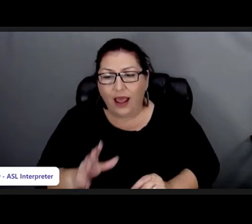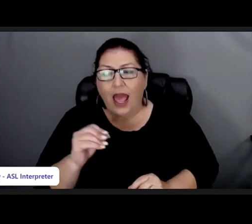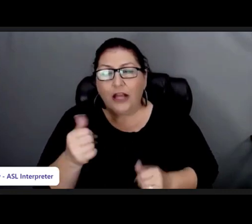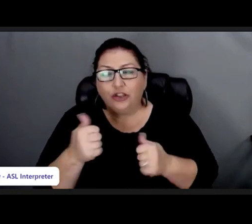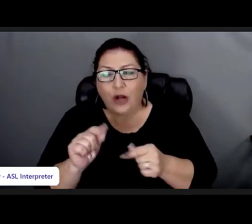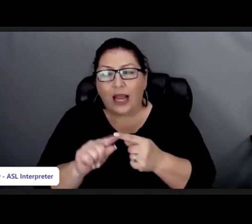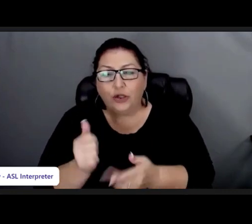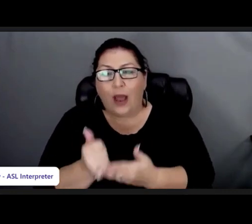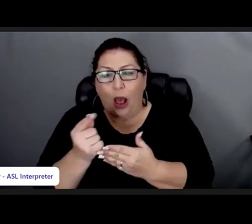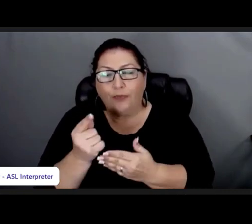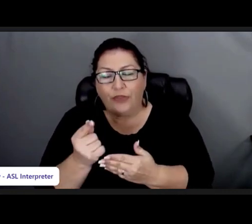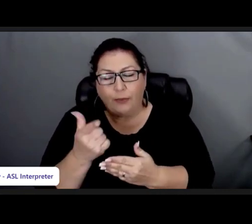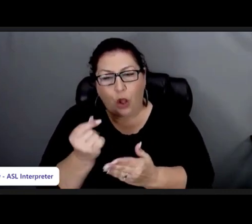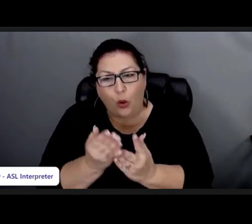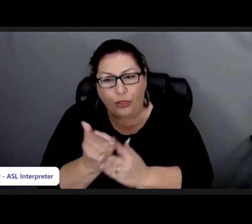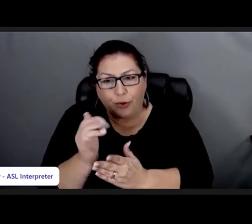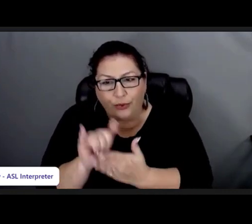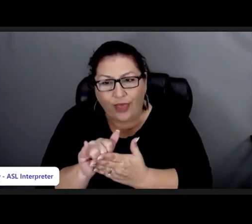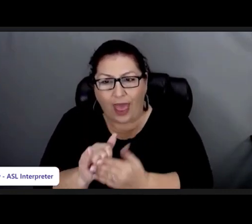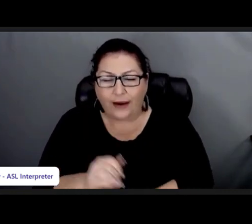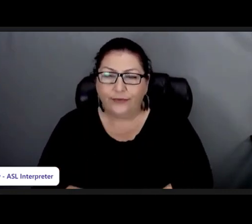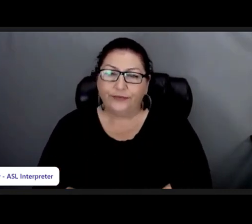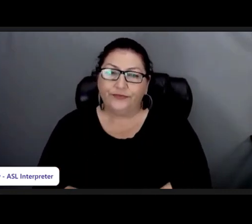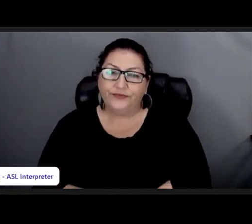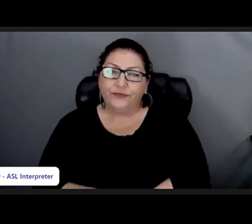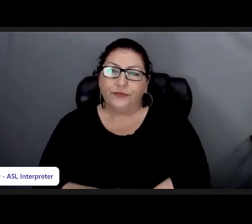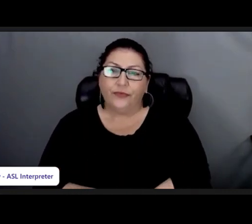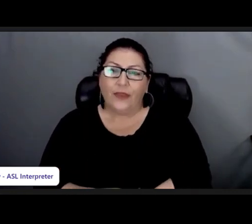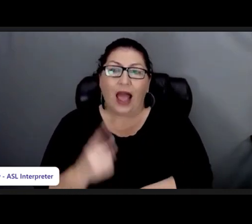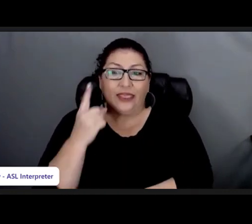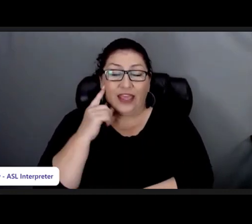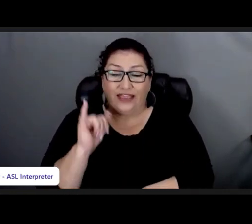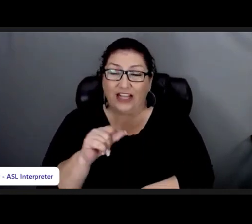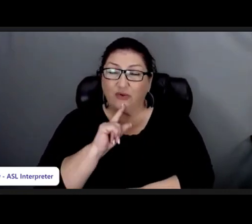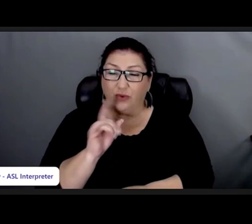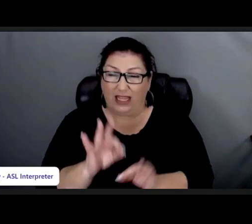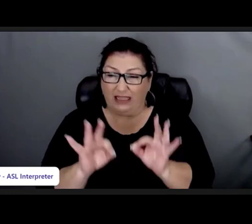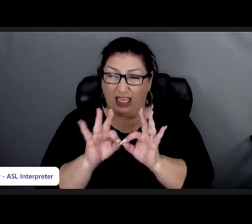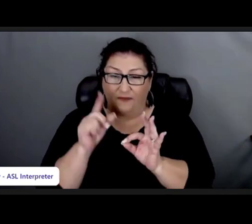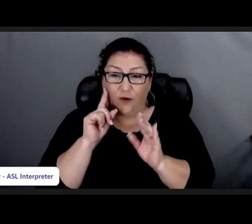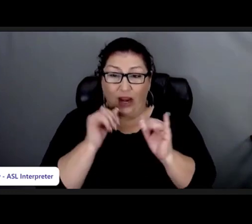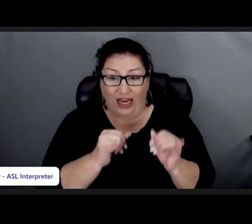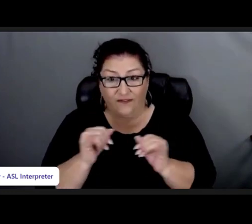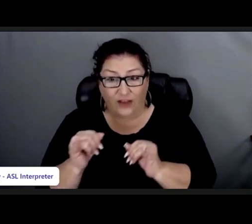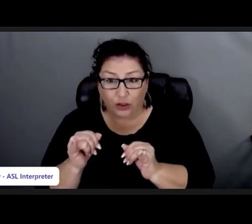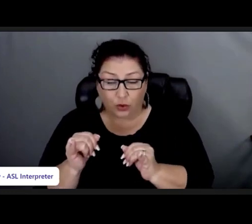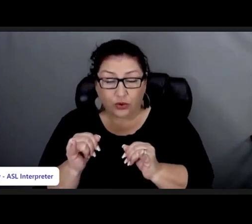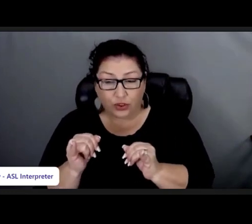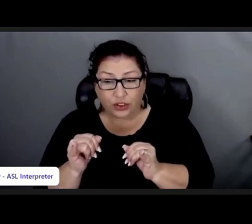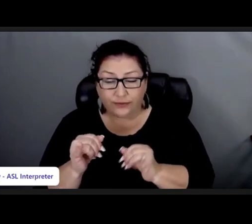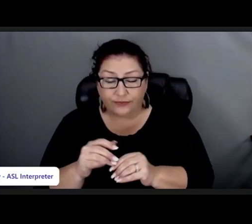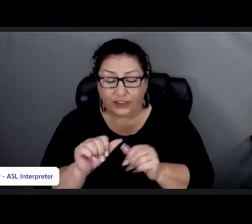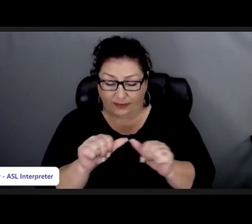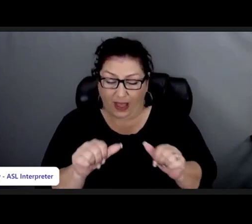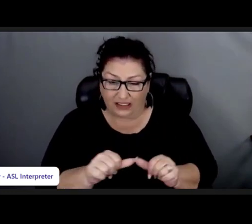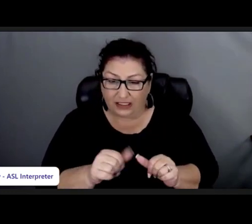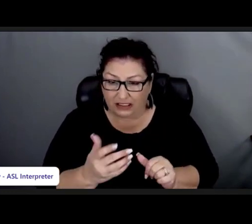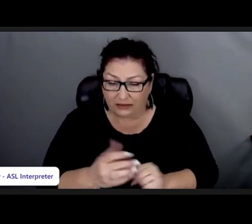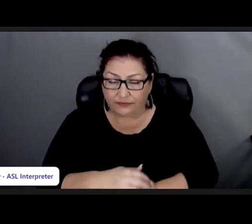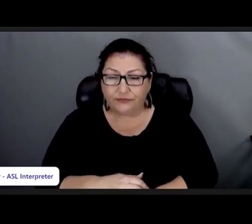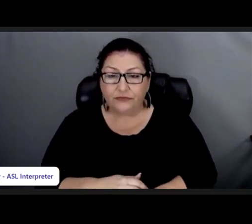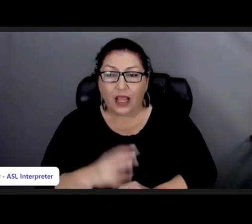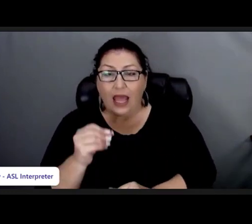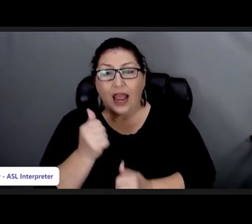to help them work through that, right? So I think those are really key for individual sort of spaces, and that